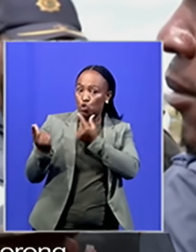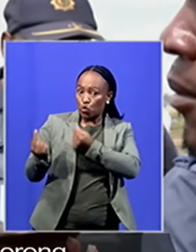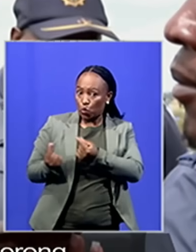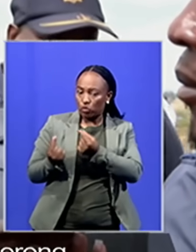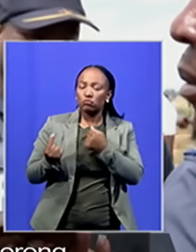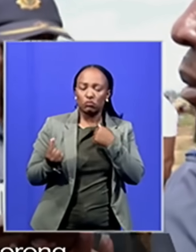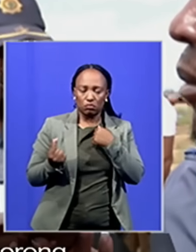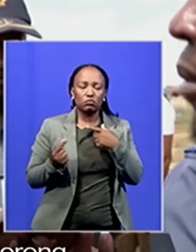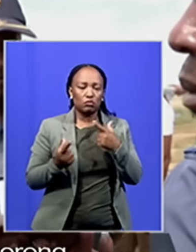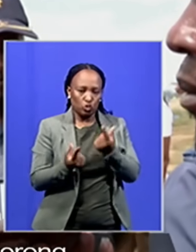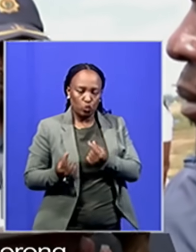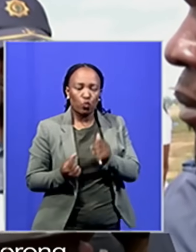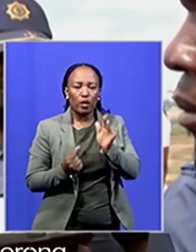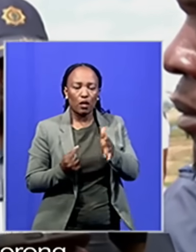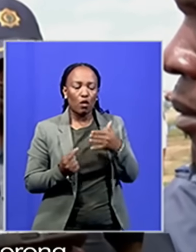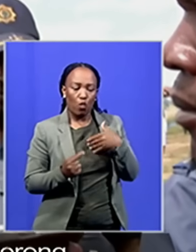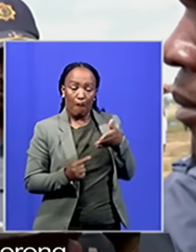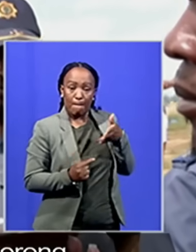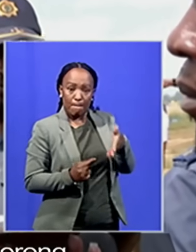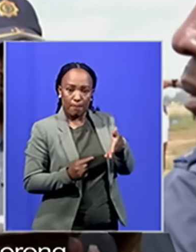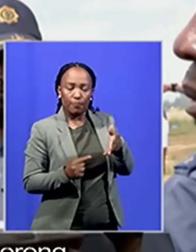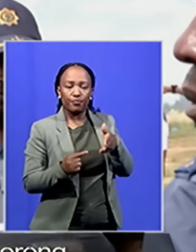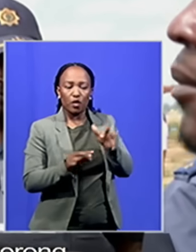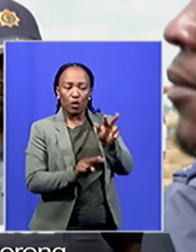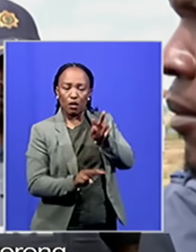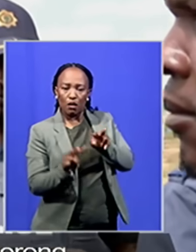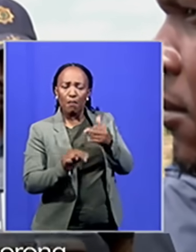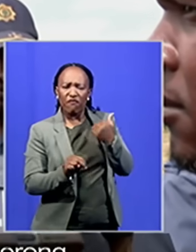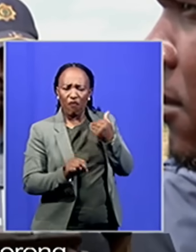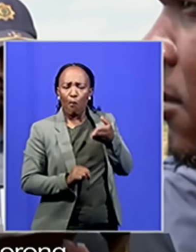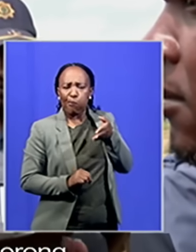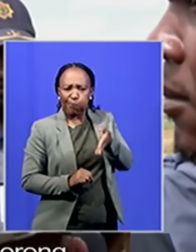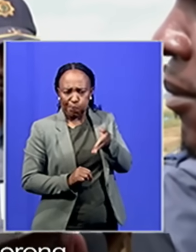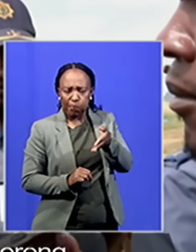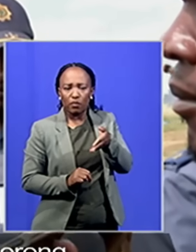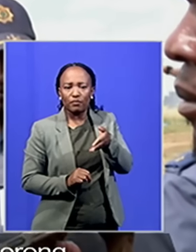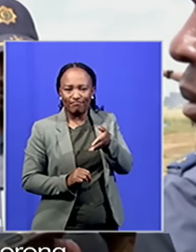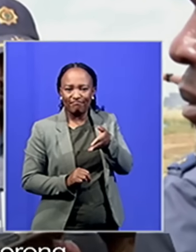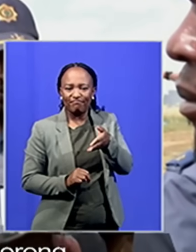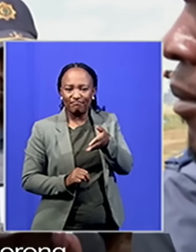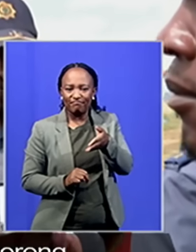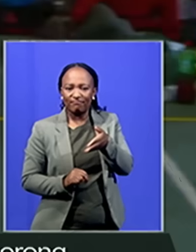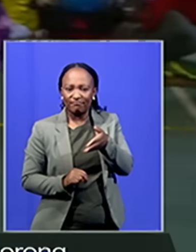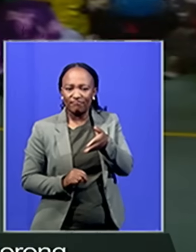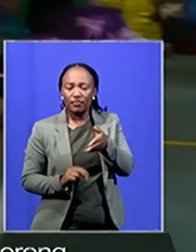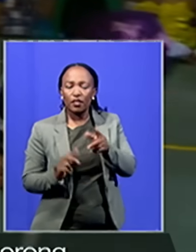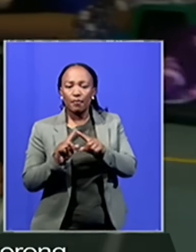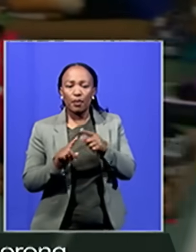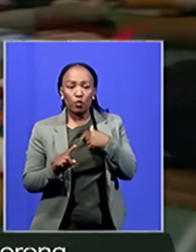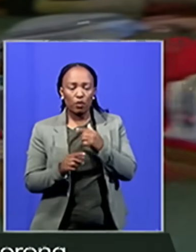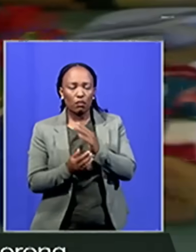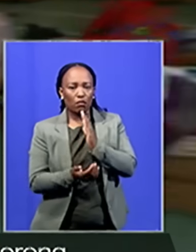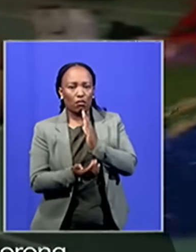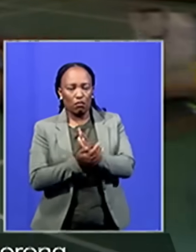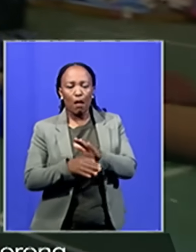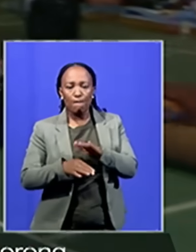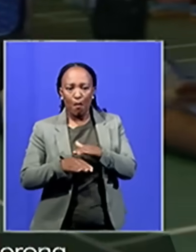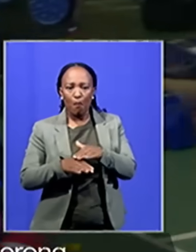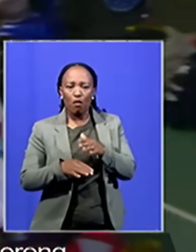on the ground in this space. We have been on the ground in this space, but we'll just ensure that we